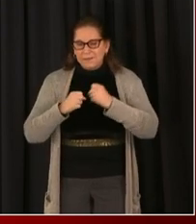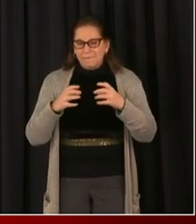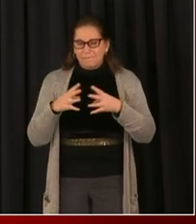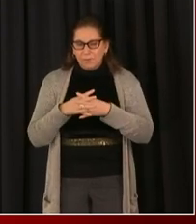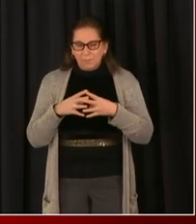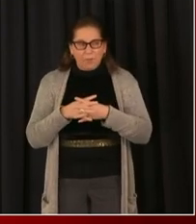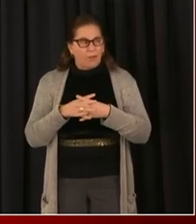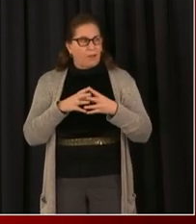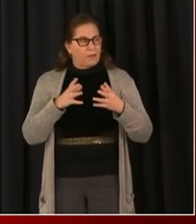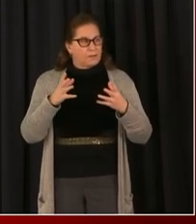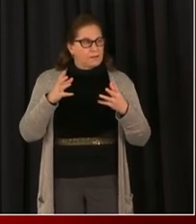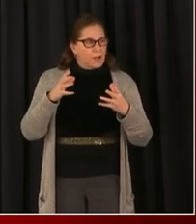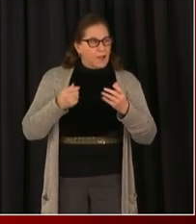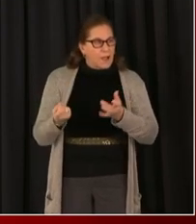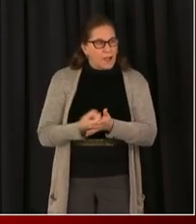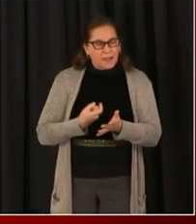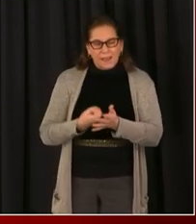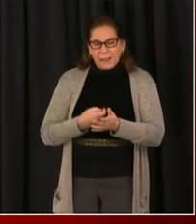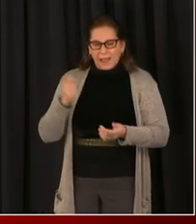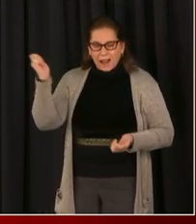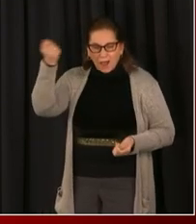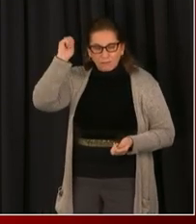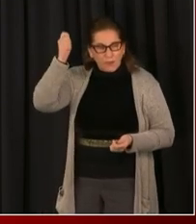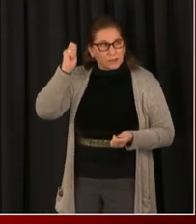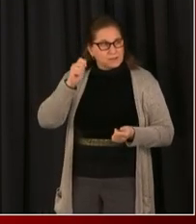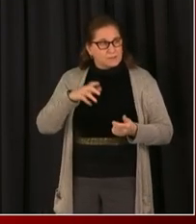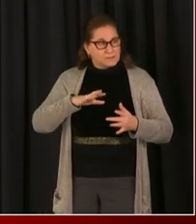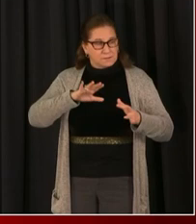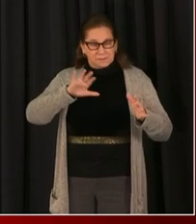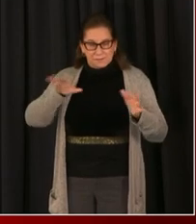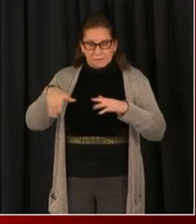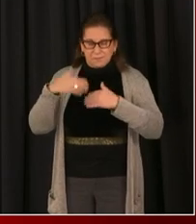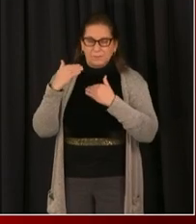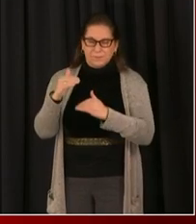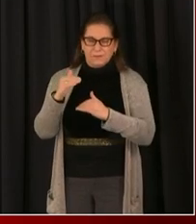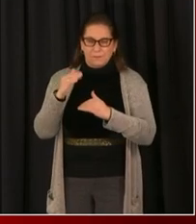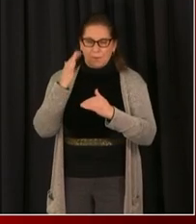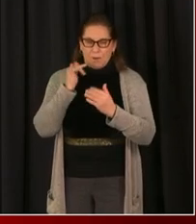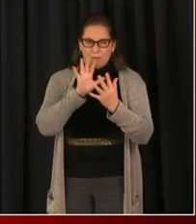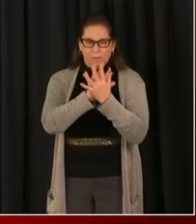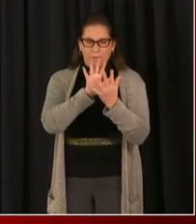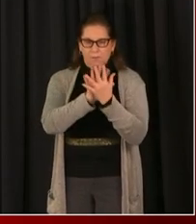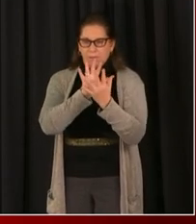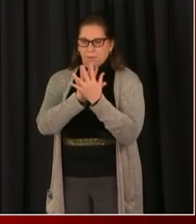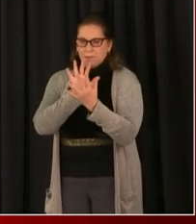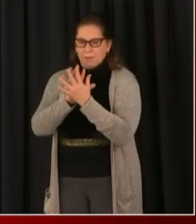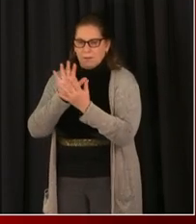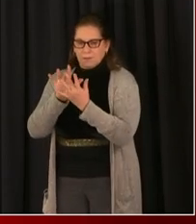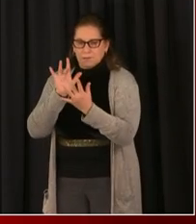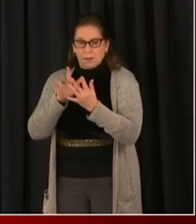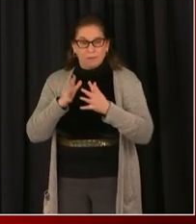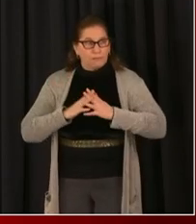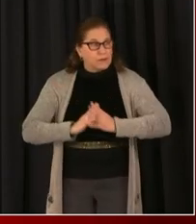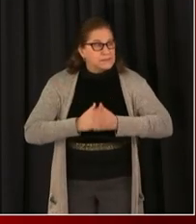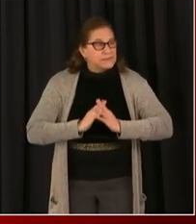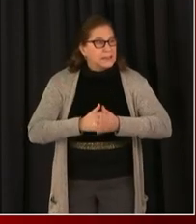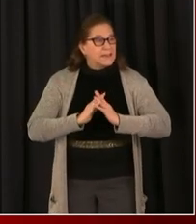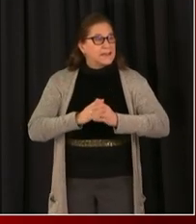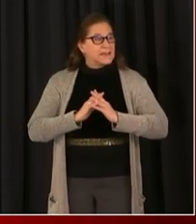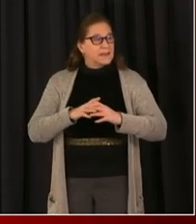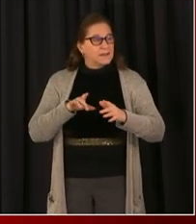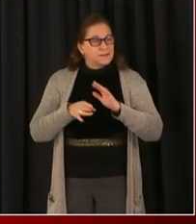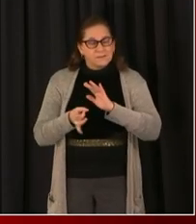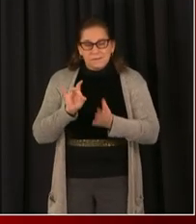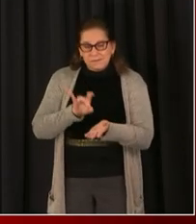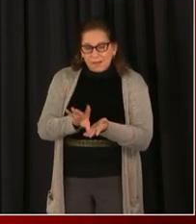of contact and type of contact people have when playing these sports. This does not apply to universities and professional